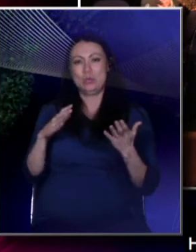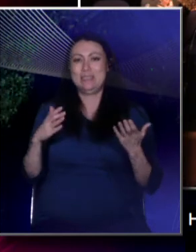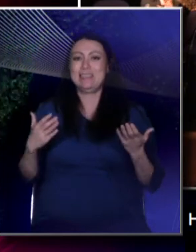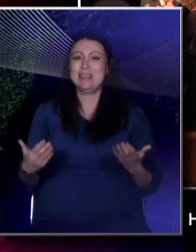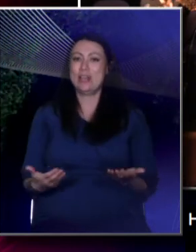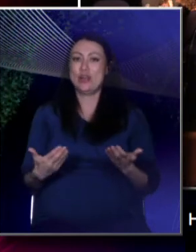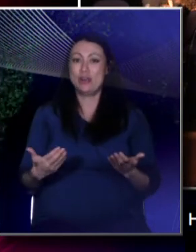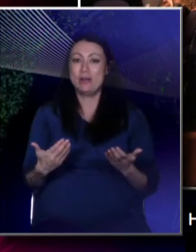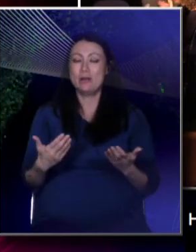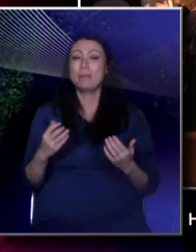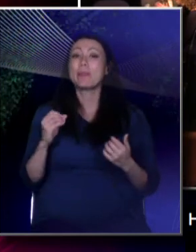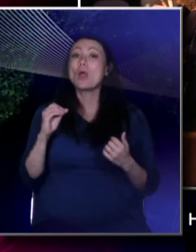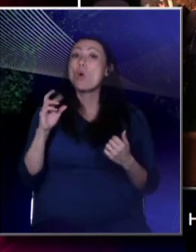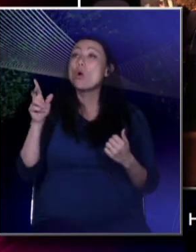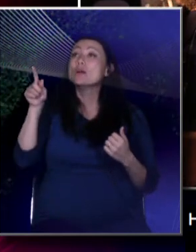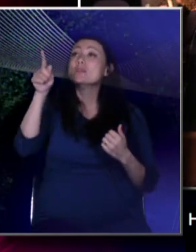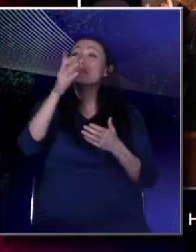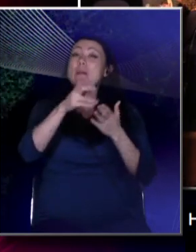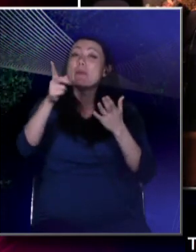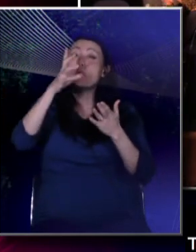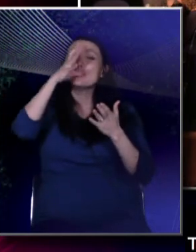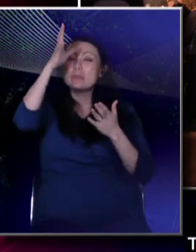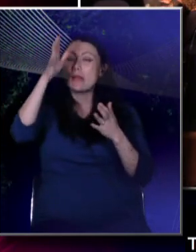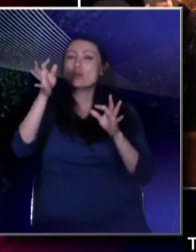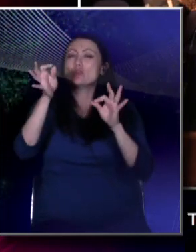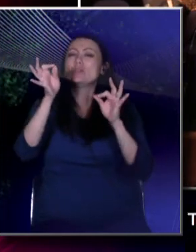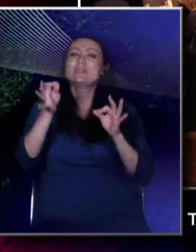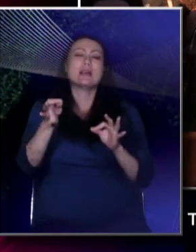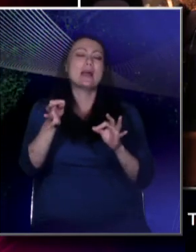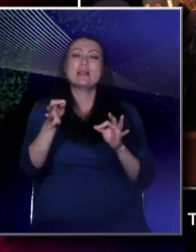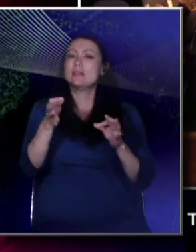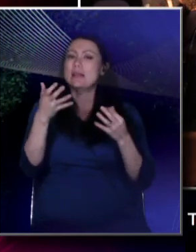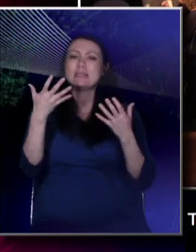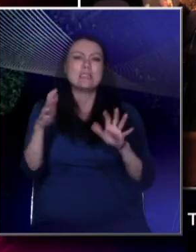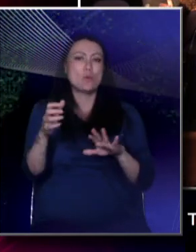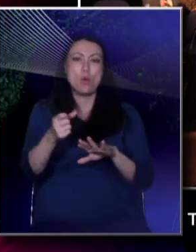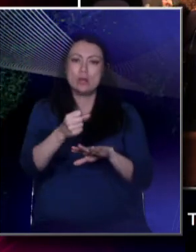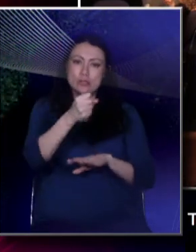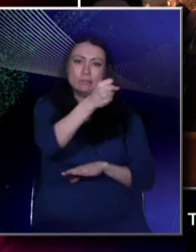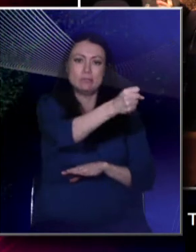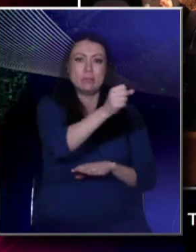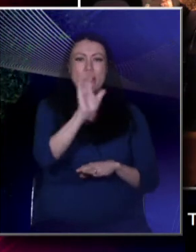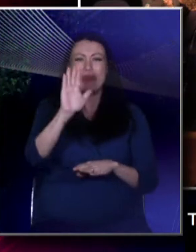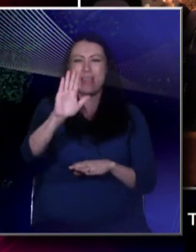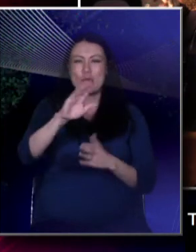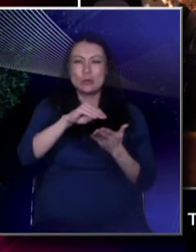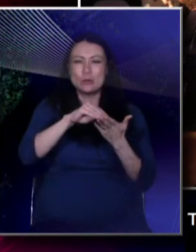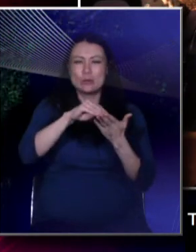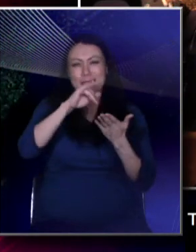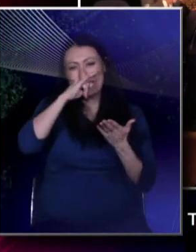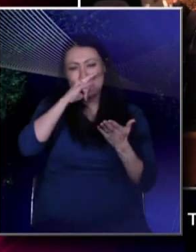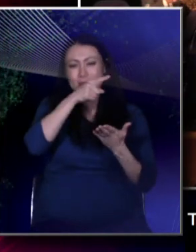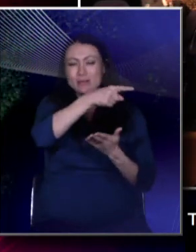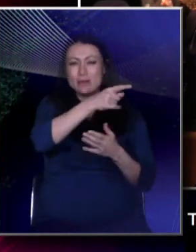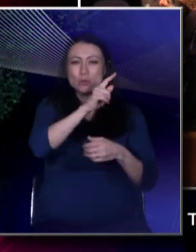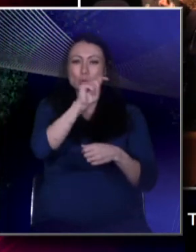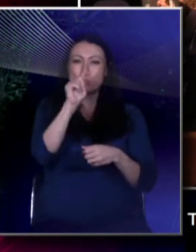some of those parents that chose not to put students at the Tucson campus, asking them